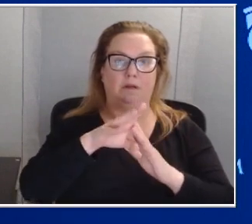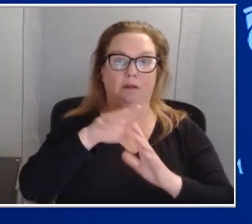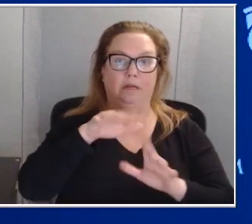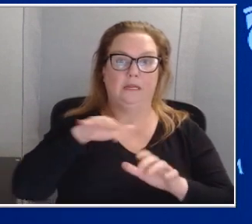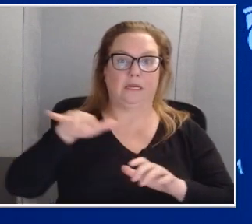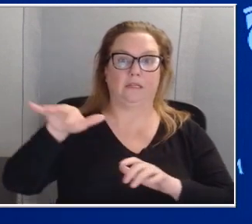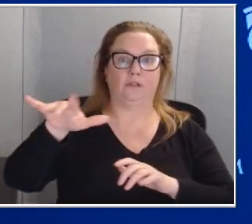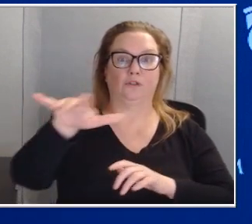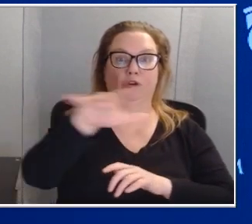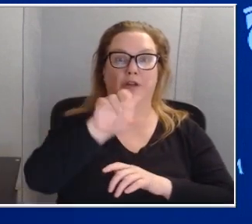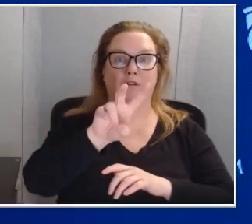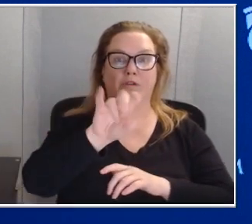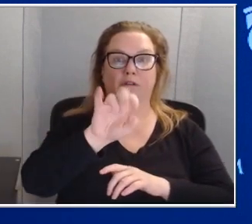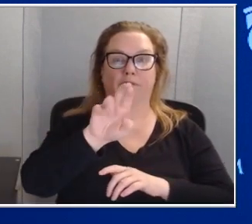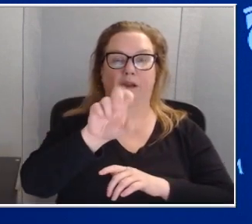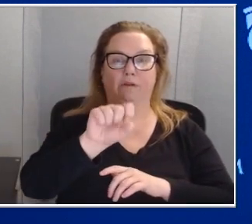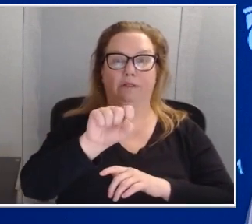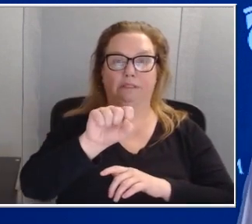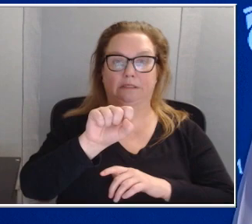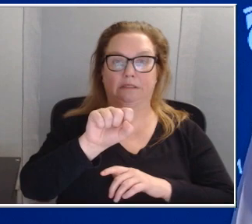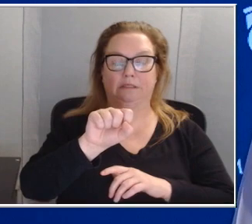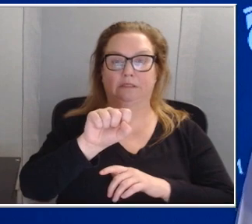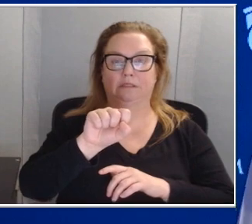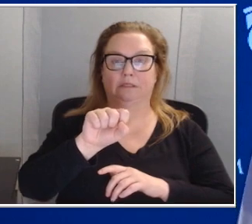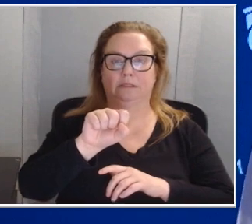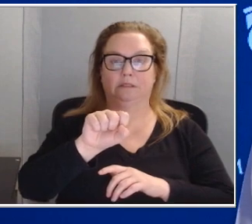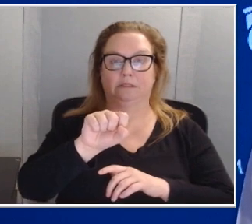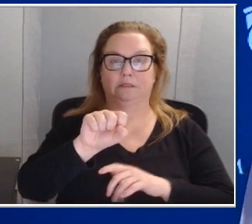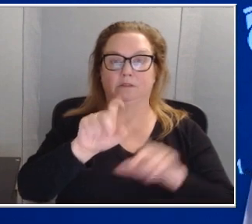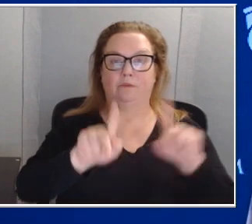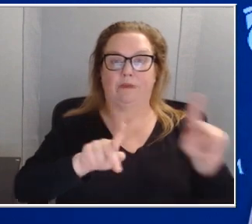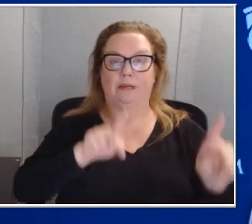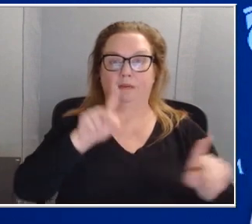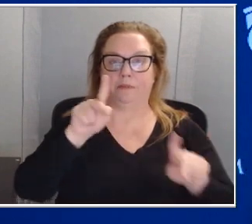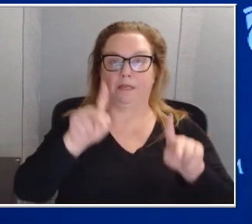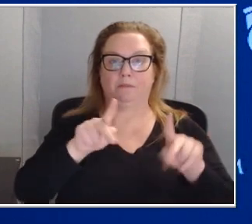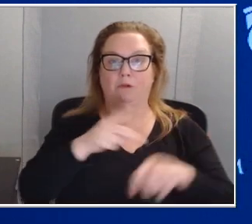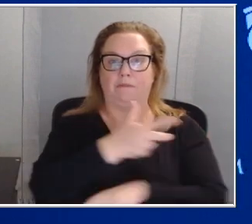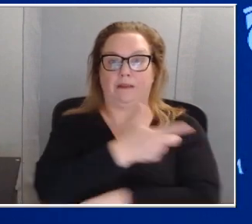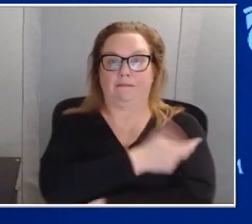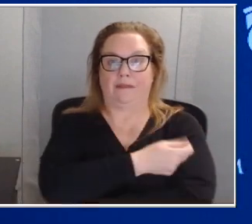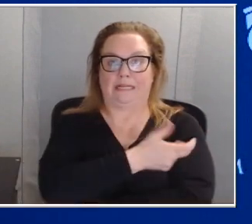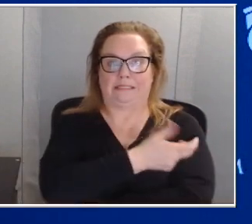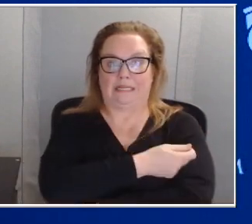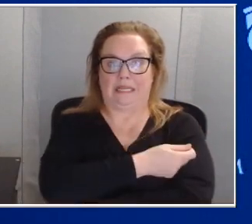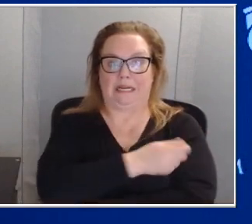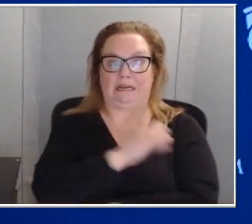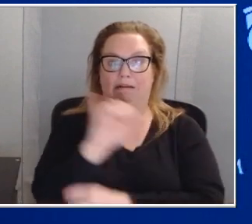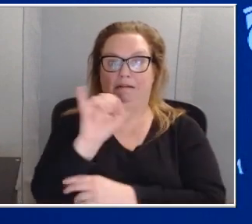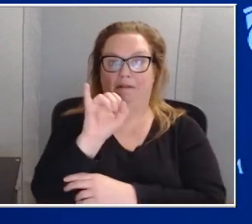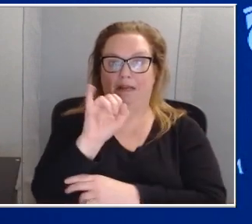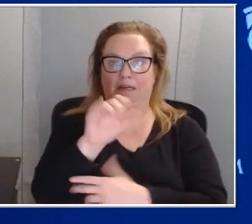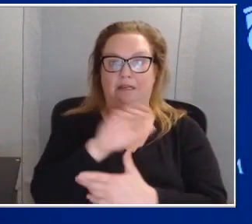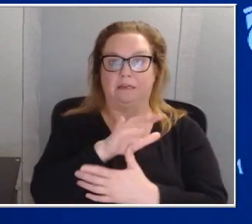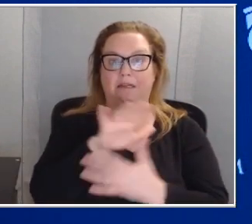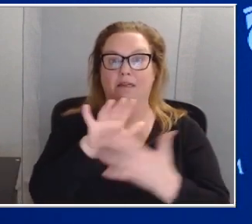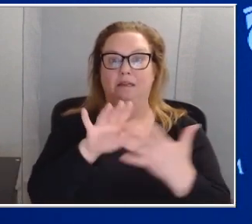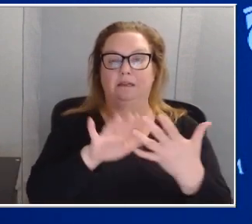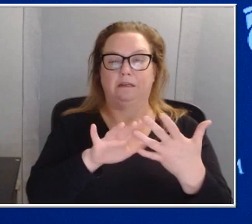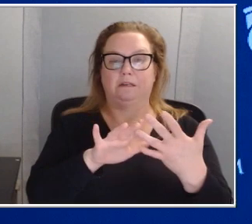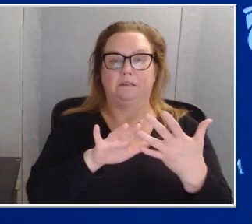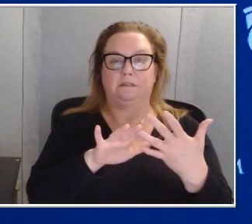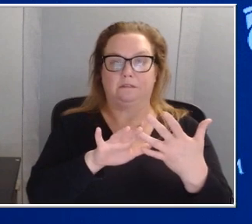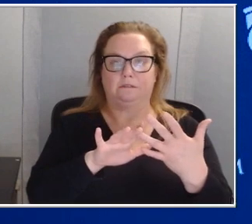the virus. But as we have had people who have been vaccinated and infected or multiply infected, they